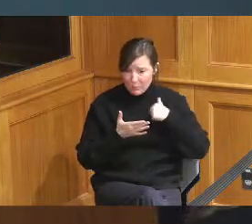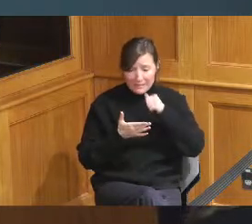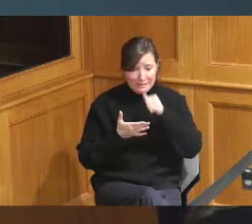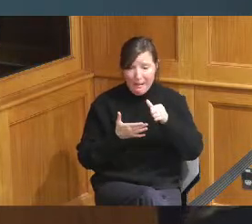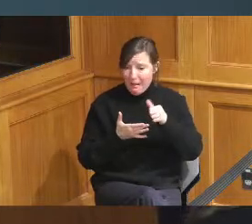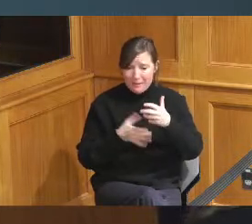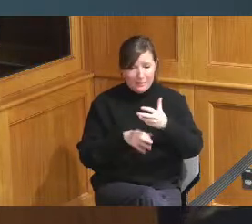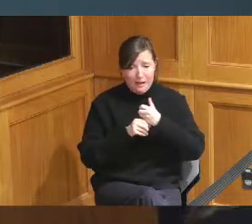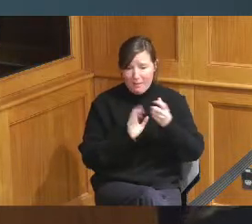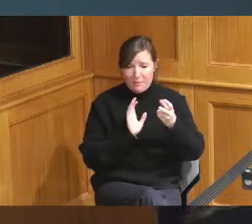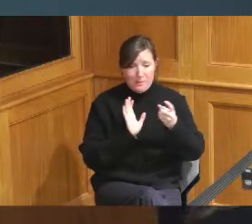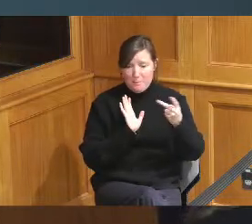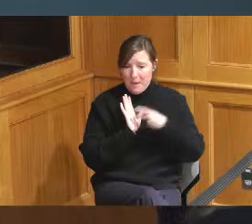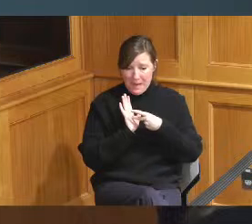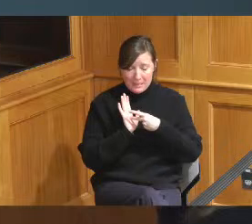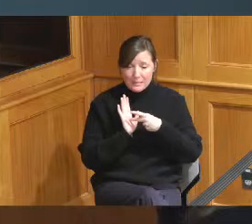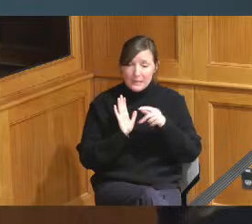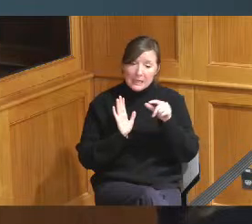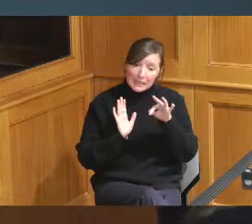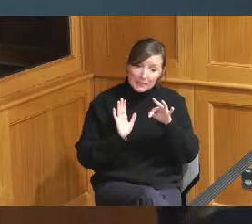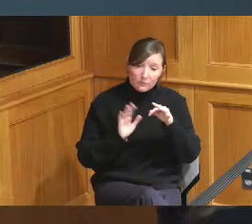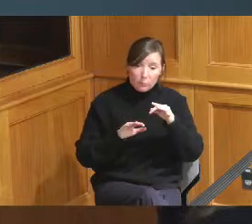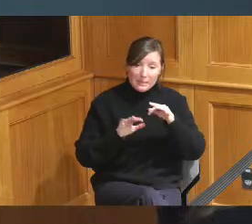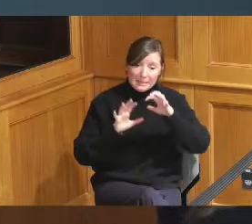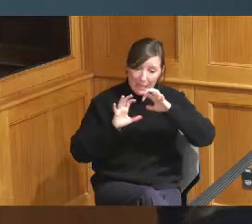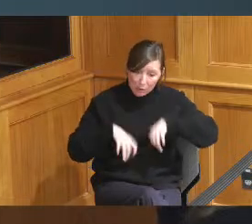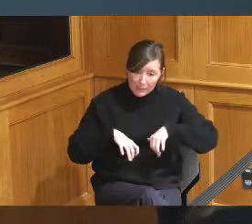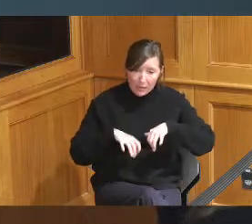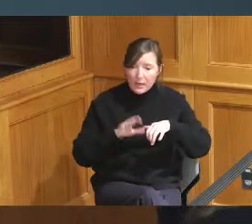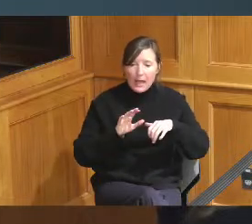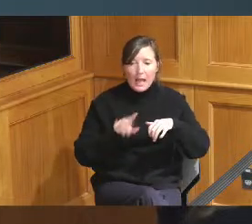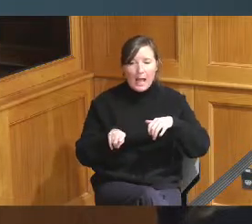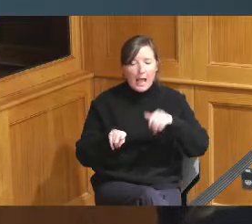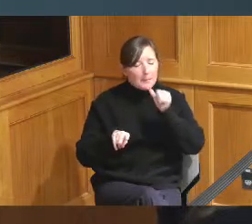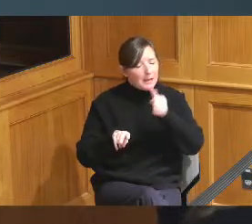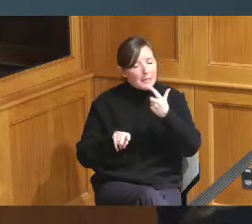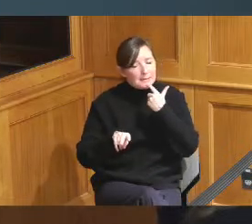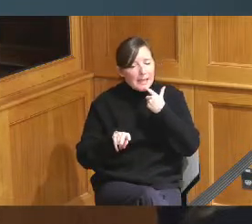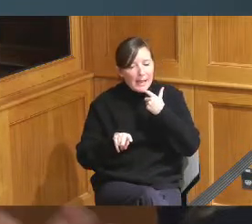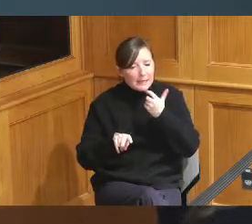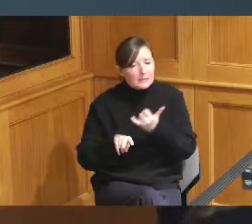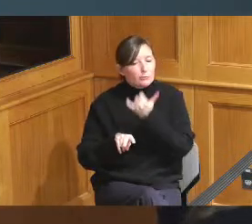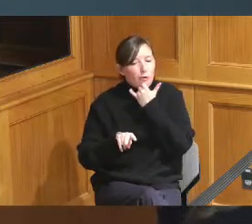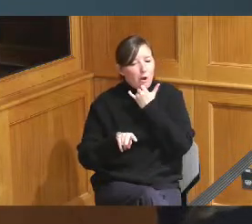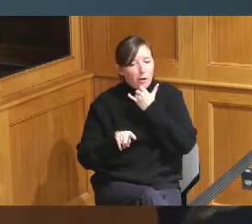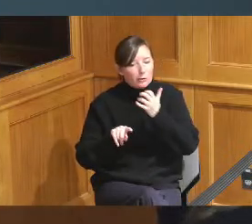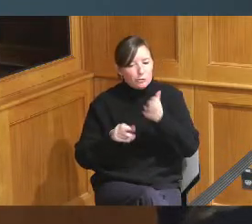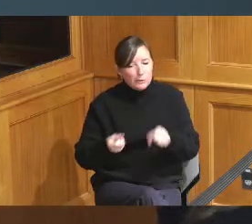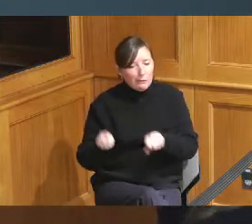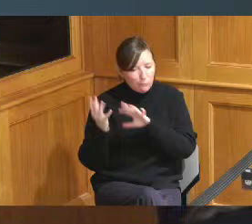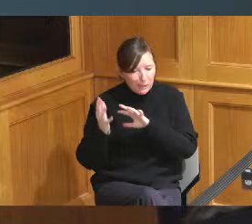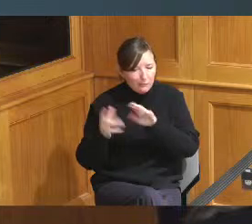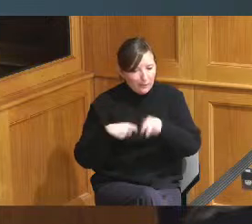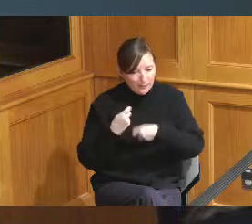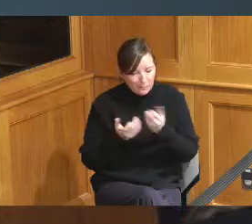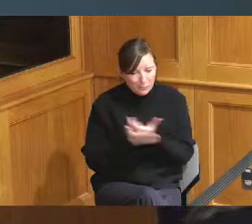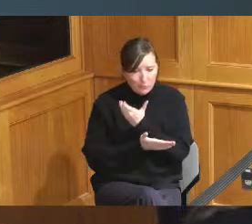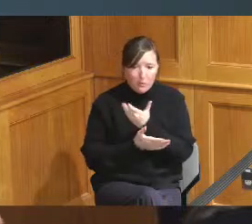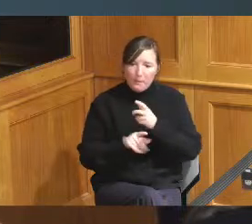didn't tear something down. I'm not saying it wasn't the right thing to get rid of it, but we have not replaced a $55